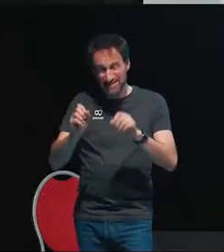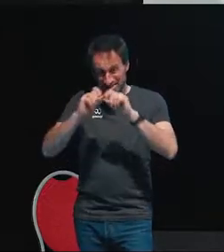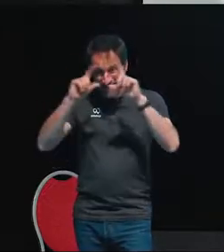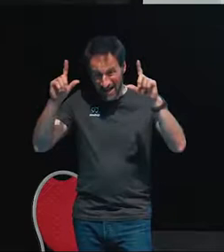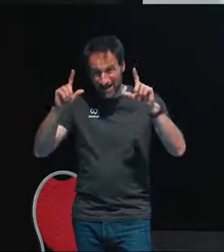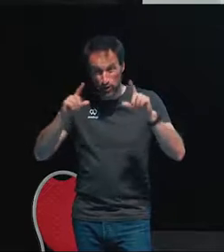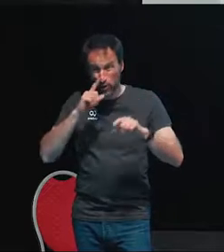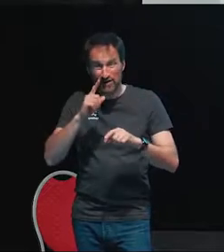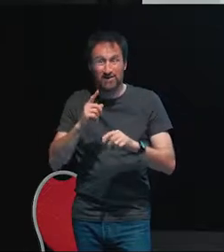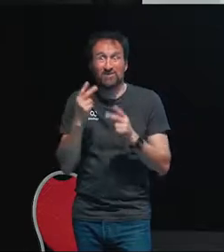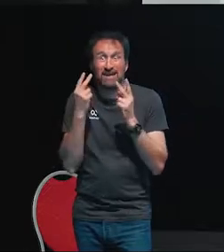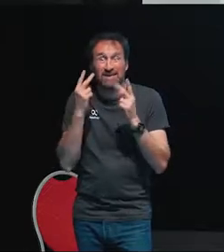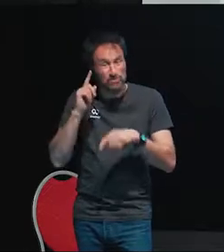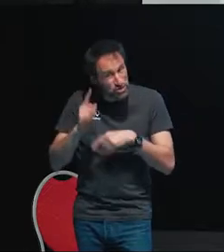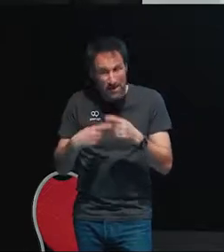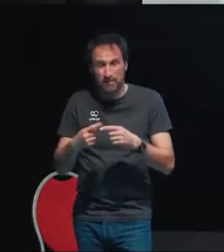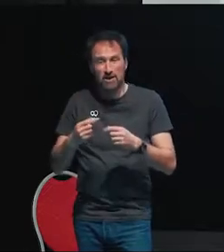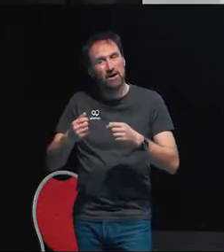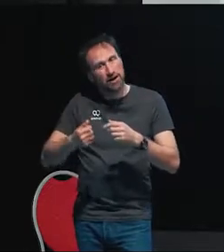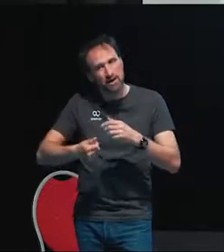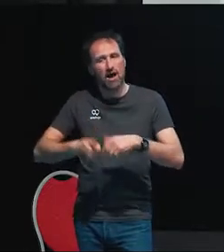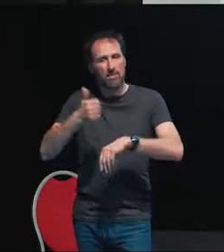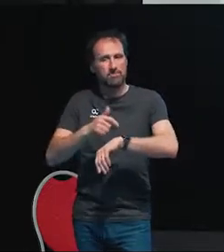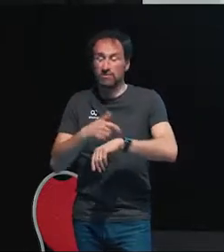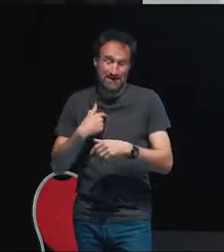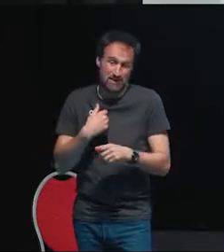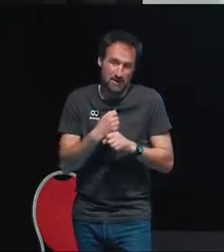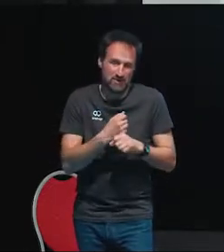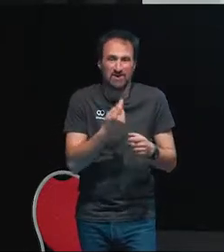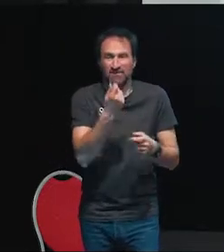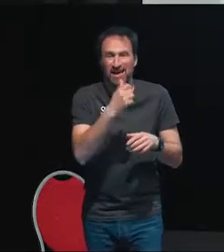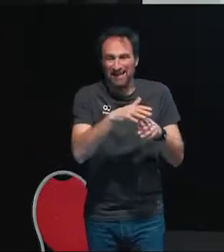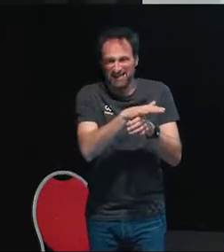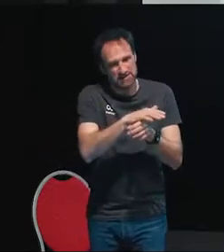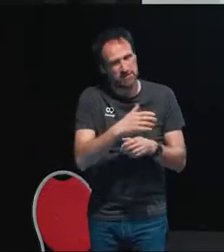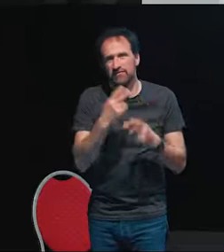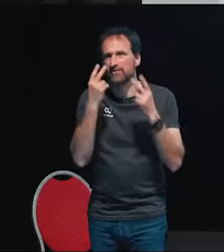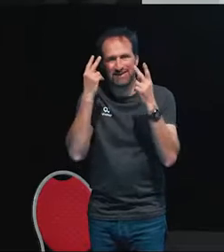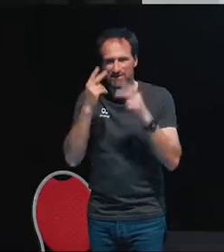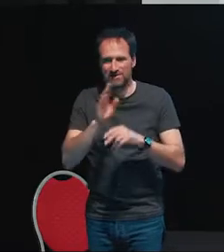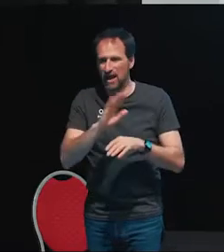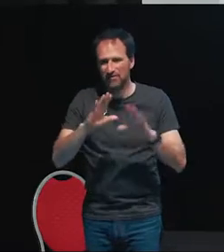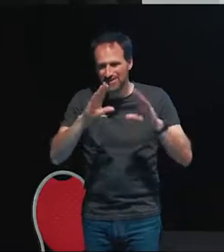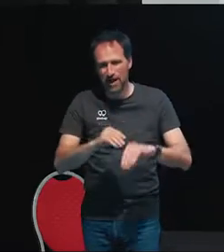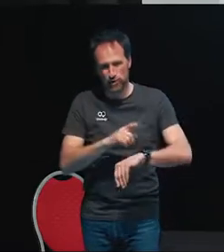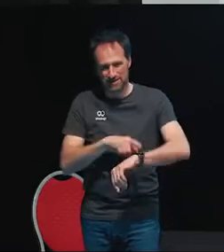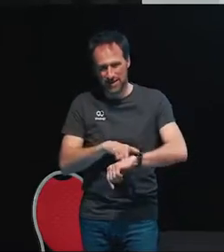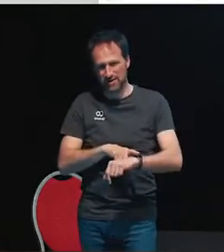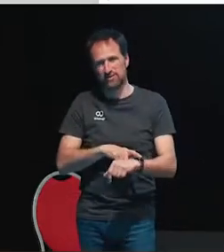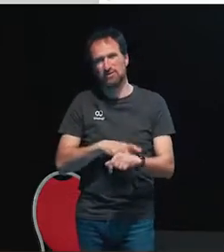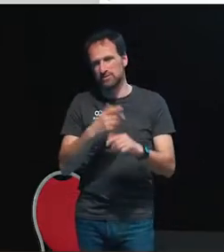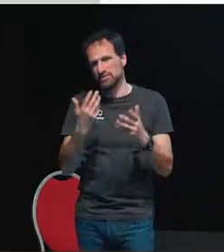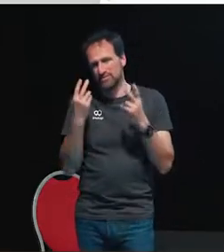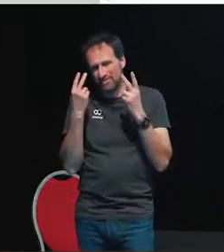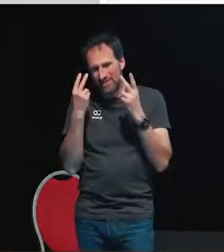important like in my scenario I'm working in finance it is so important that things don't go down so being able to make them smaller and